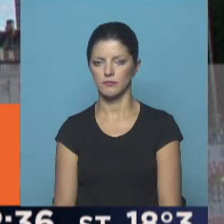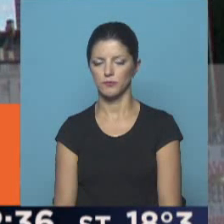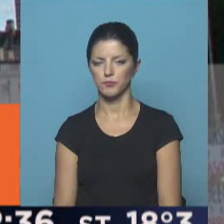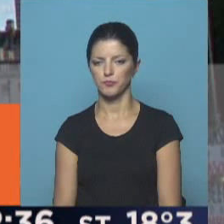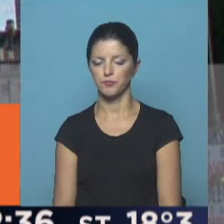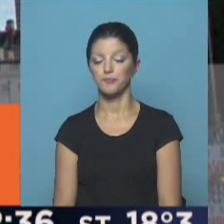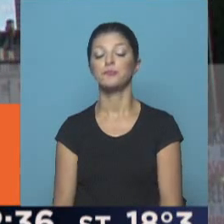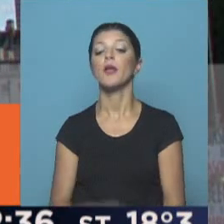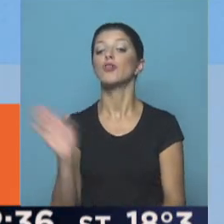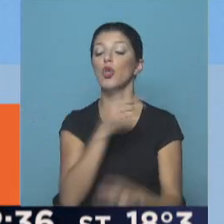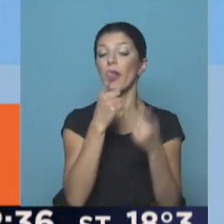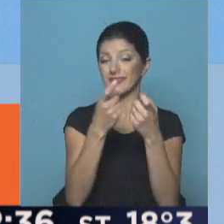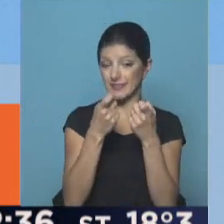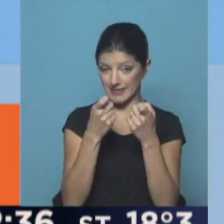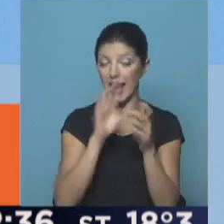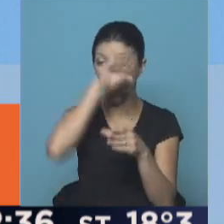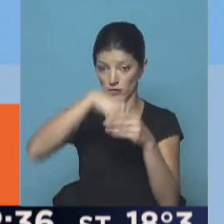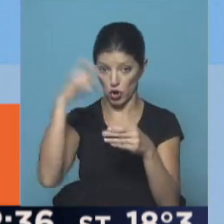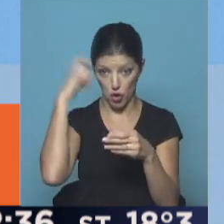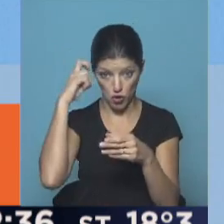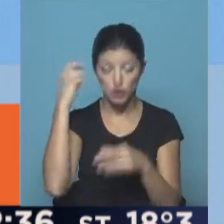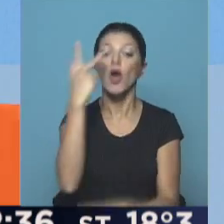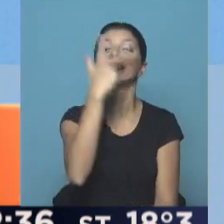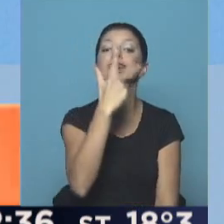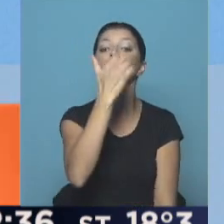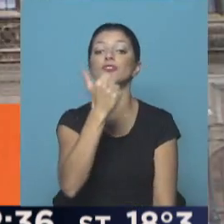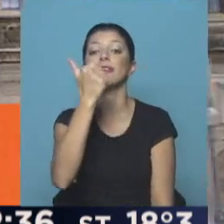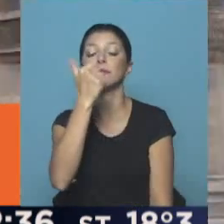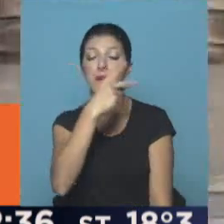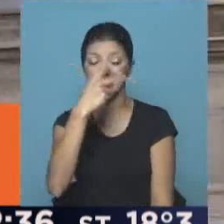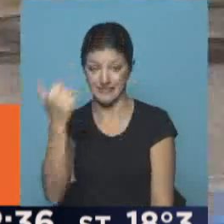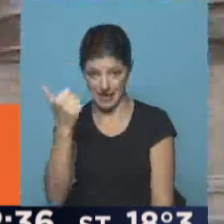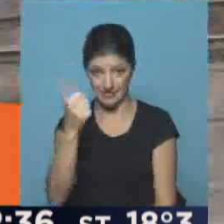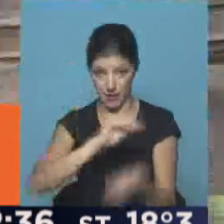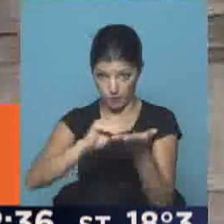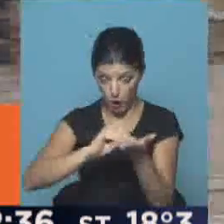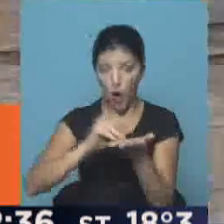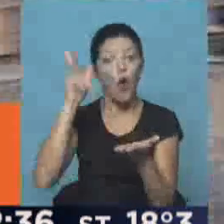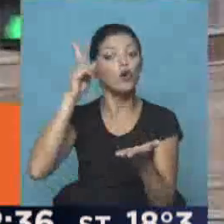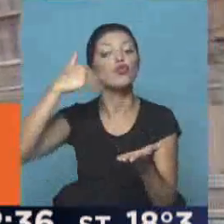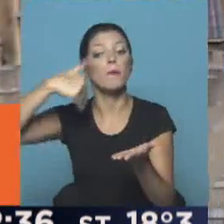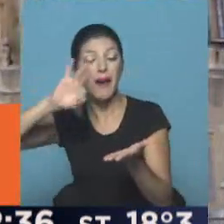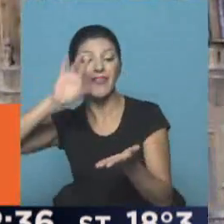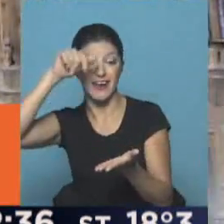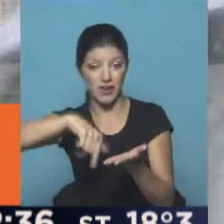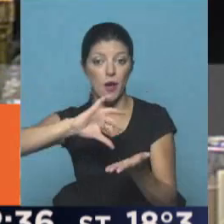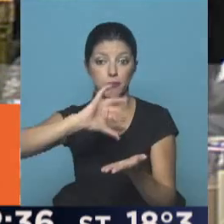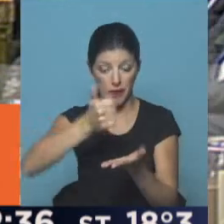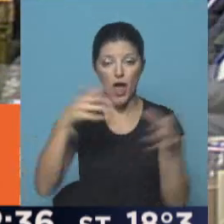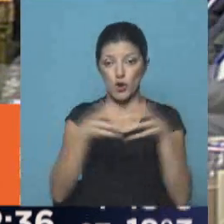número para lograr la mayoría en el Parlamento británico es de 326 legisladores, 8 más de los que tienen los